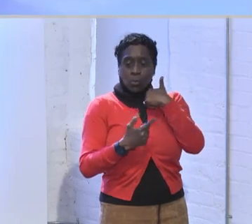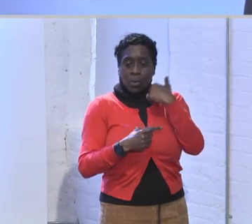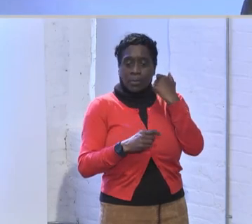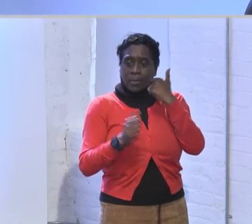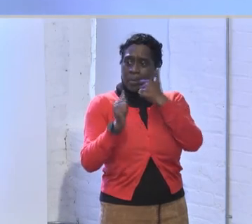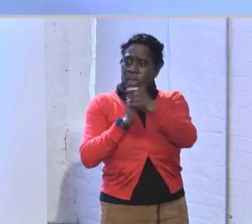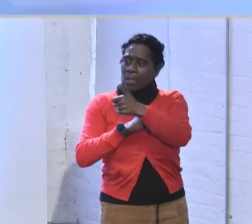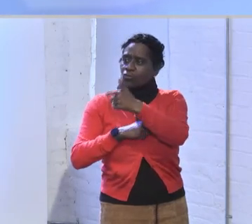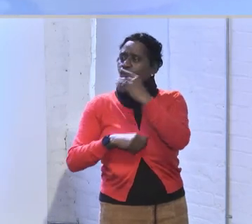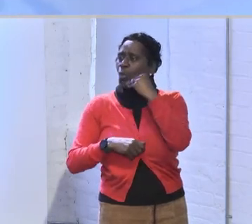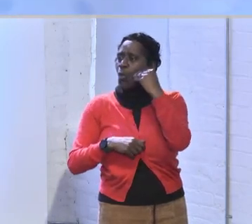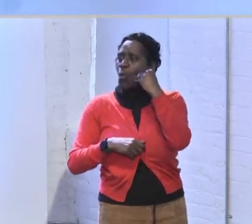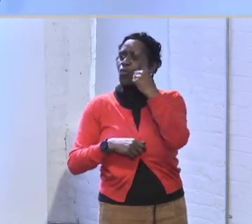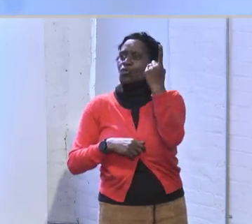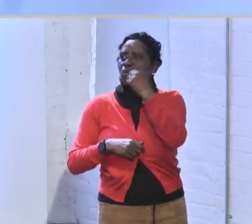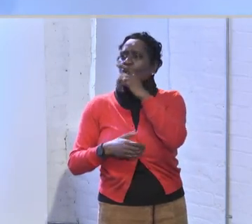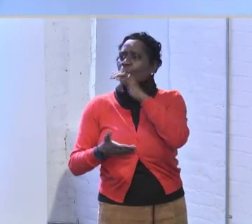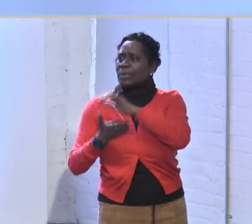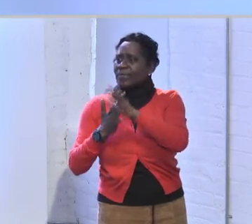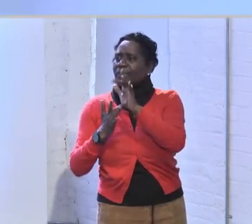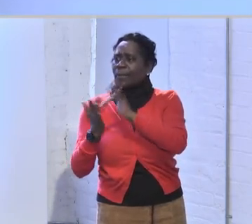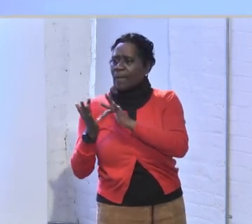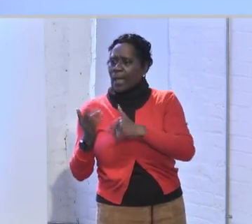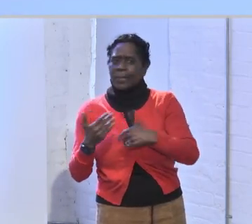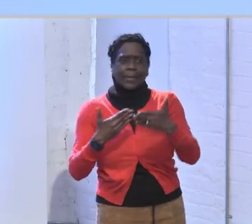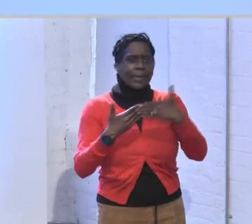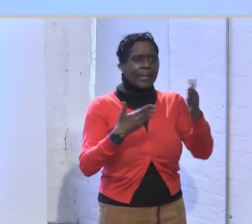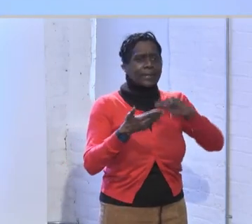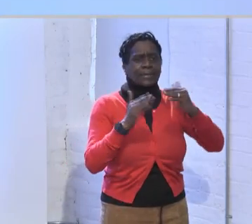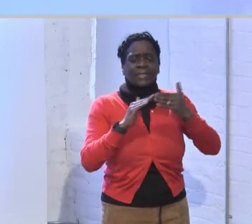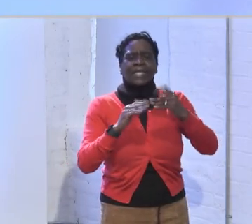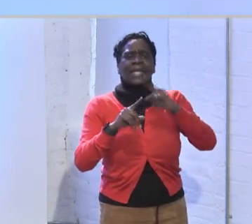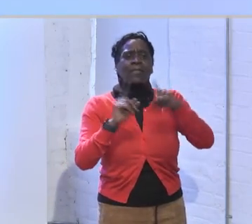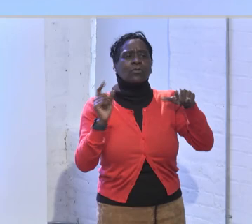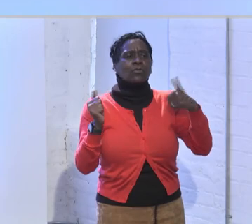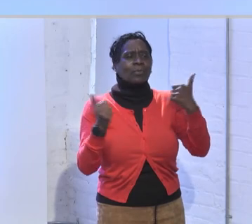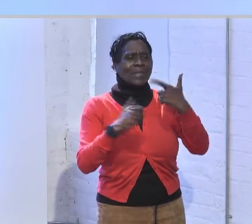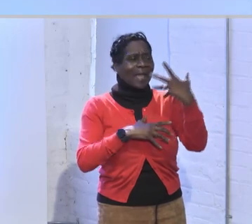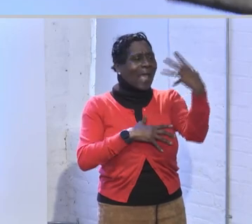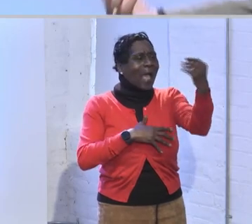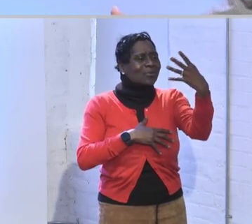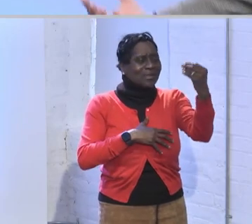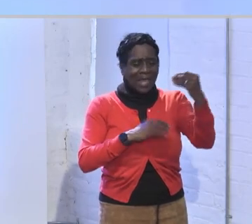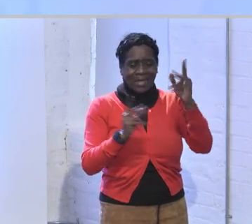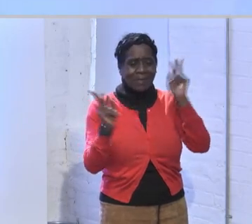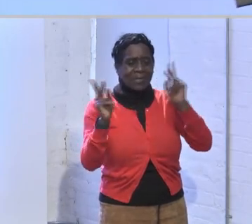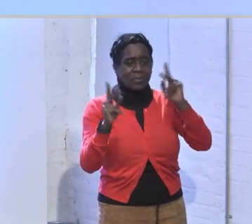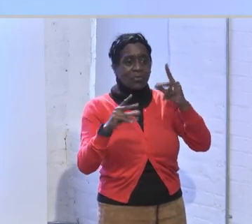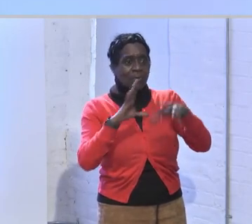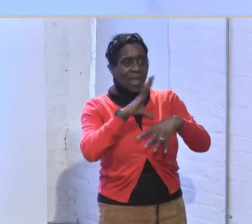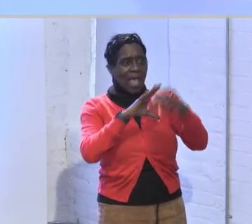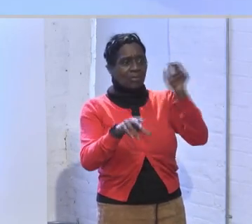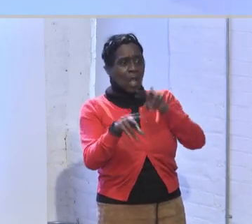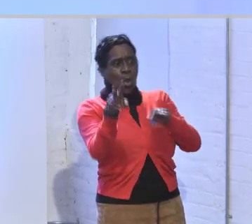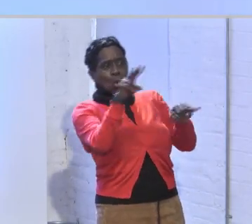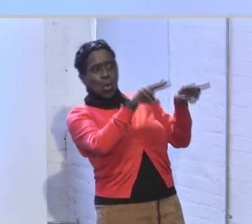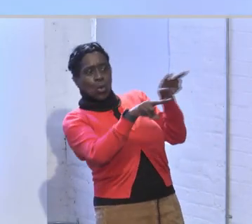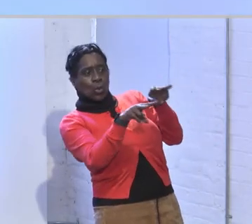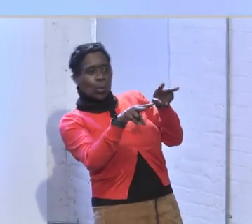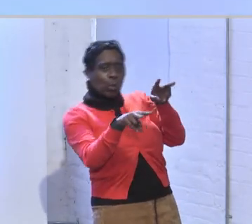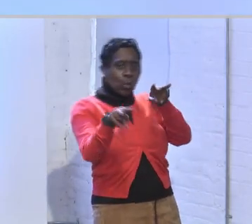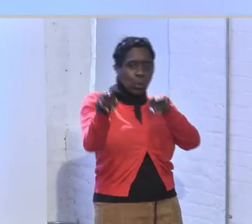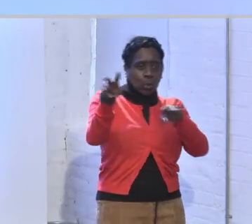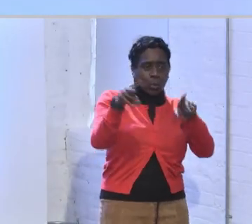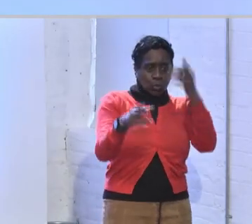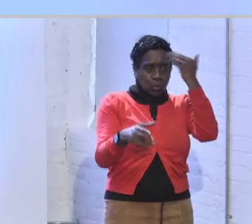oh, there's someone who believes in the Bible, in the gates of the city. It has to do with being outside and people from the outside of the home knowing what